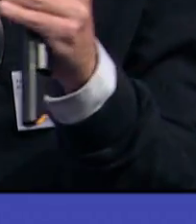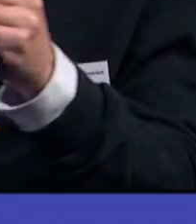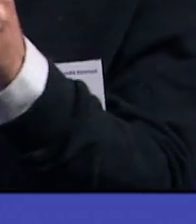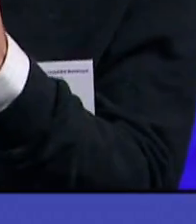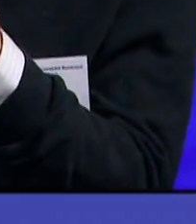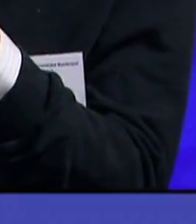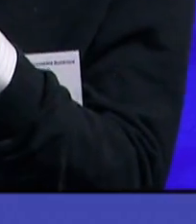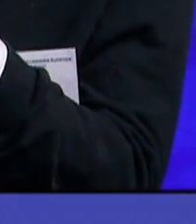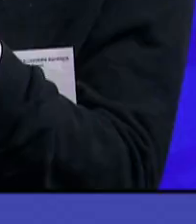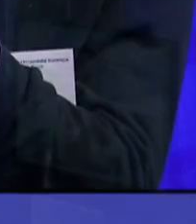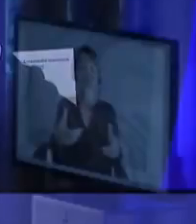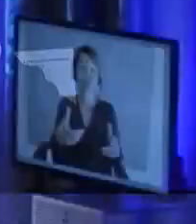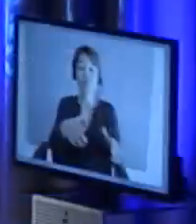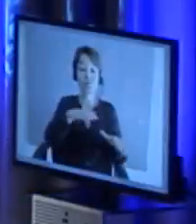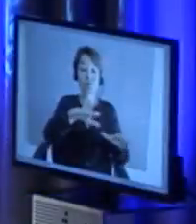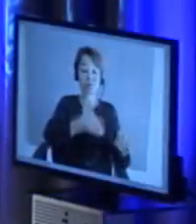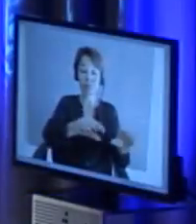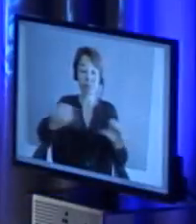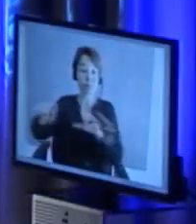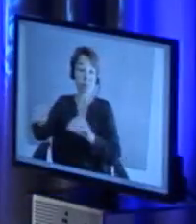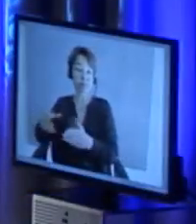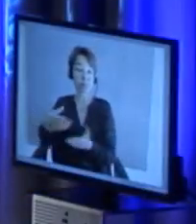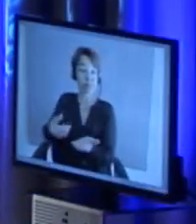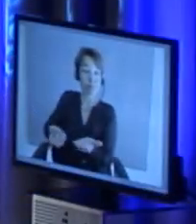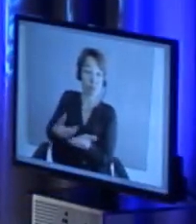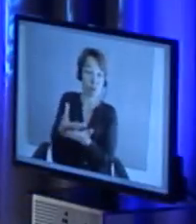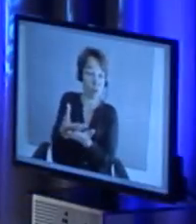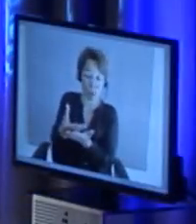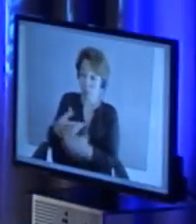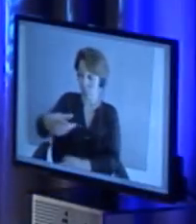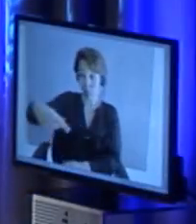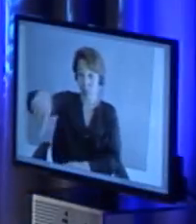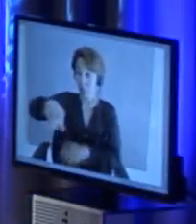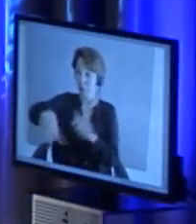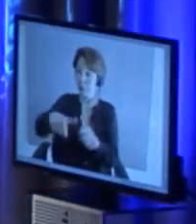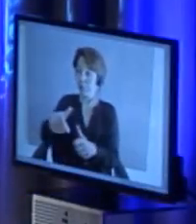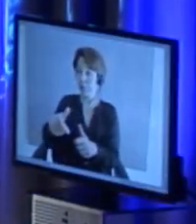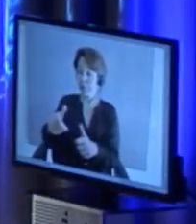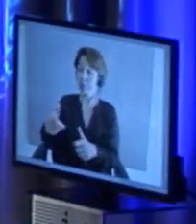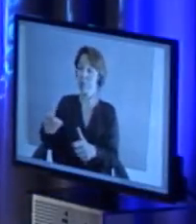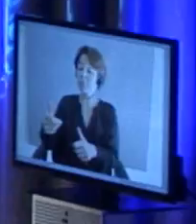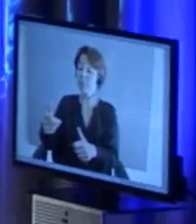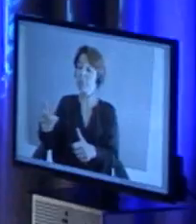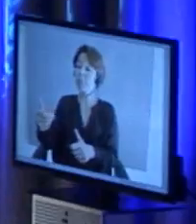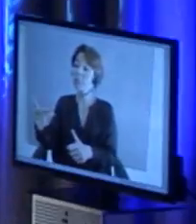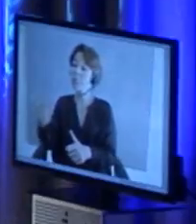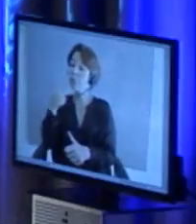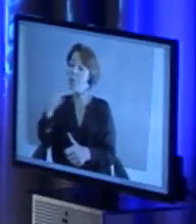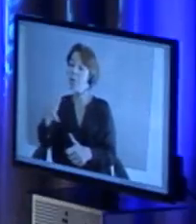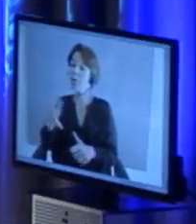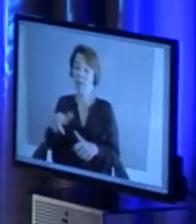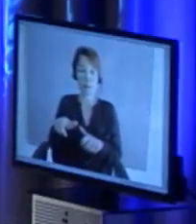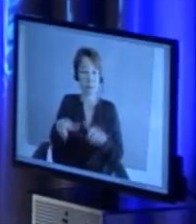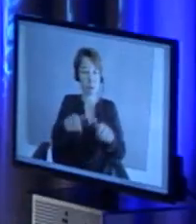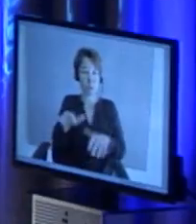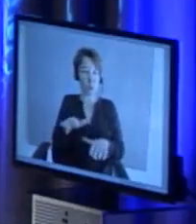that will be useful to some people. But there are a load of people for whom actually they'd rather not touch the stuff if they don't have to. And if you can